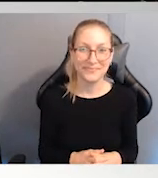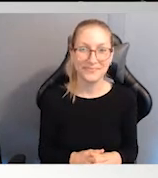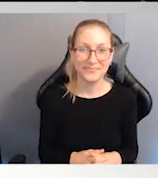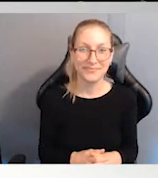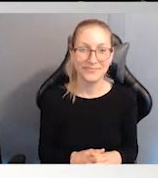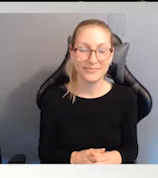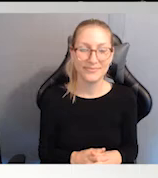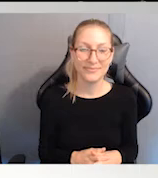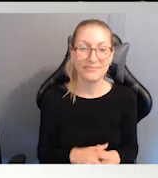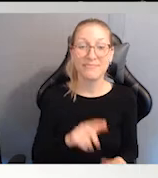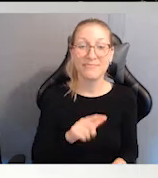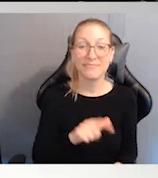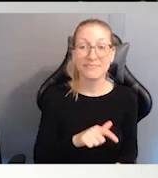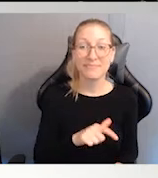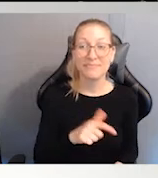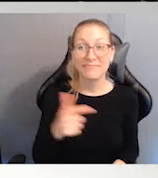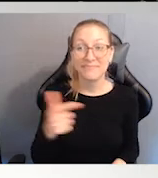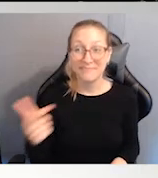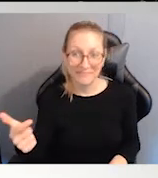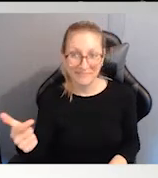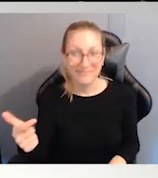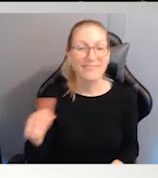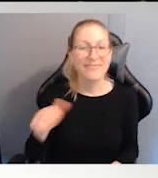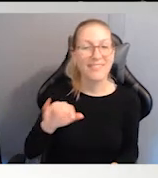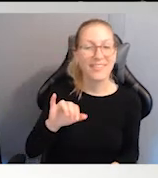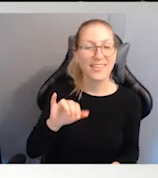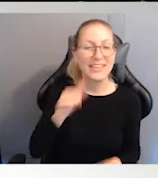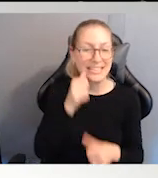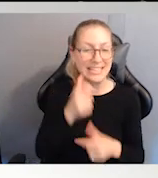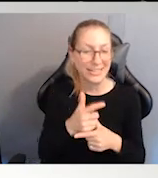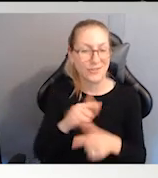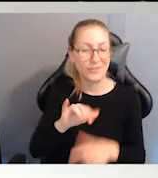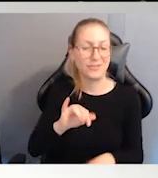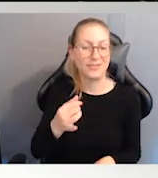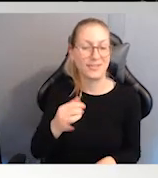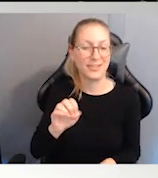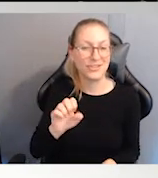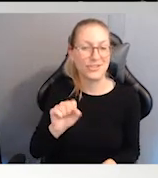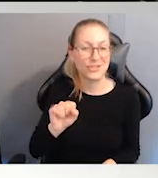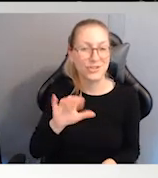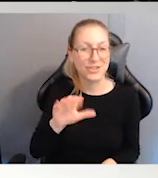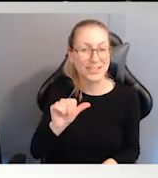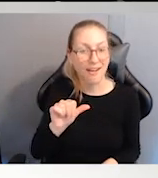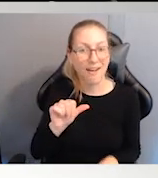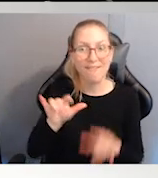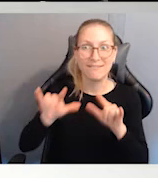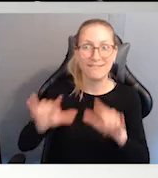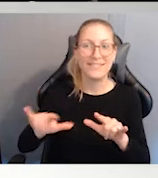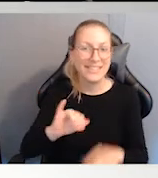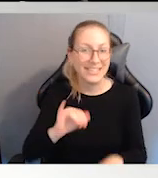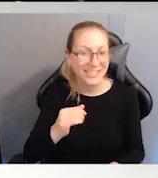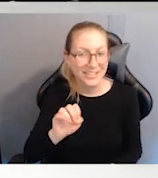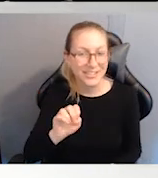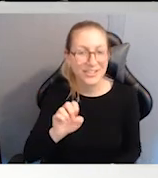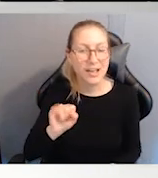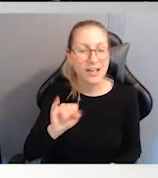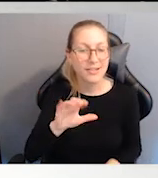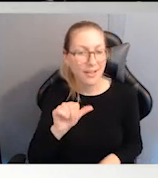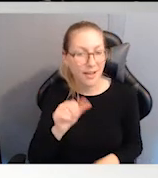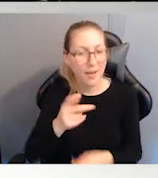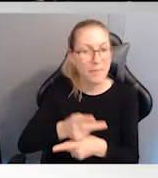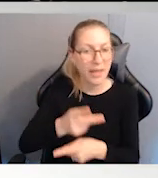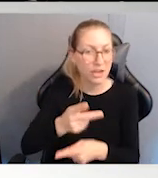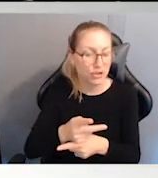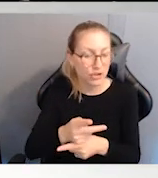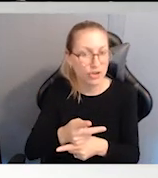And now we have the sister, Jessica. We love Jessica. We are going to make sure she stays